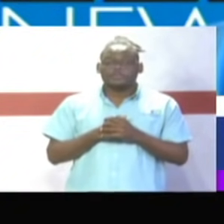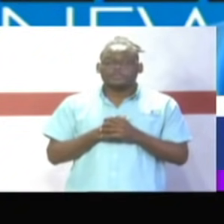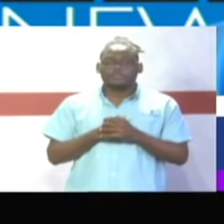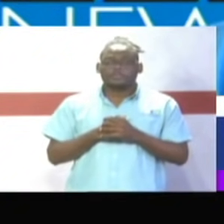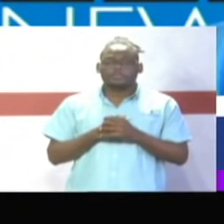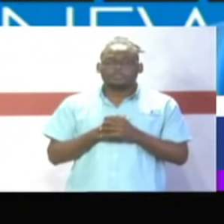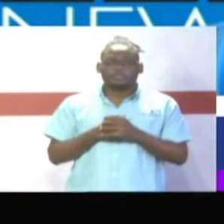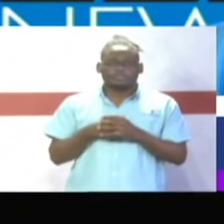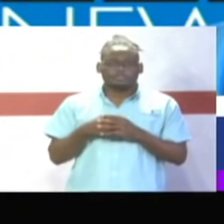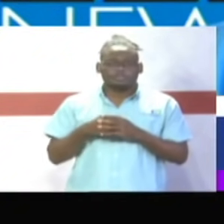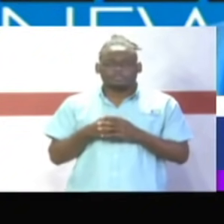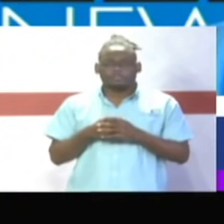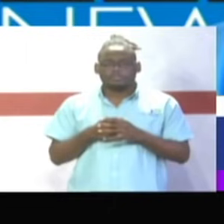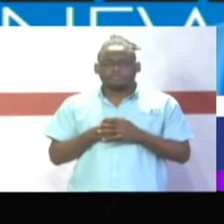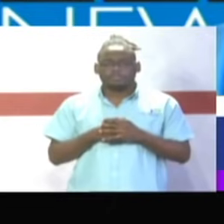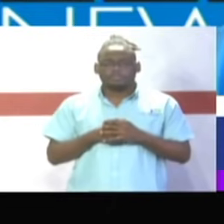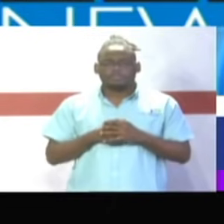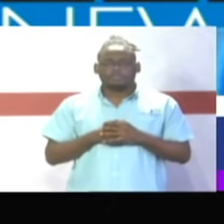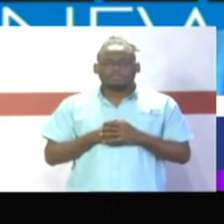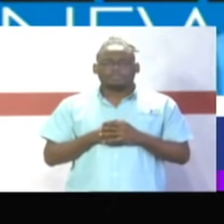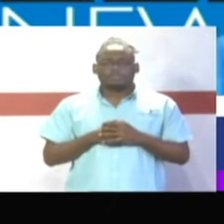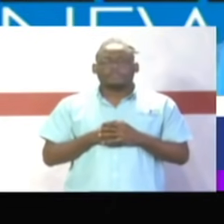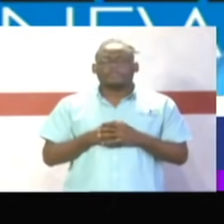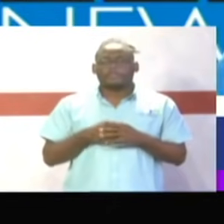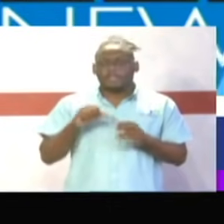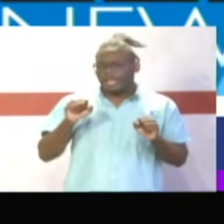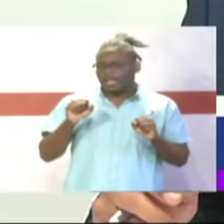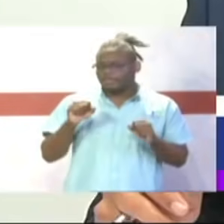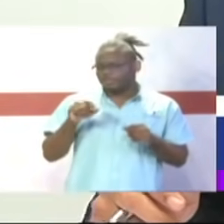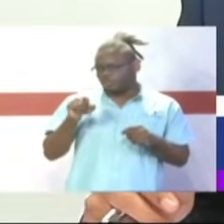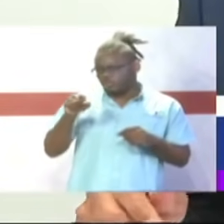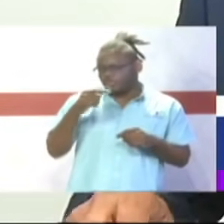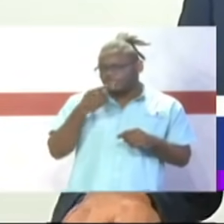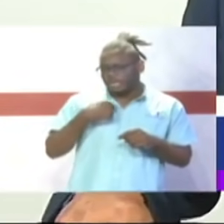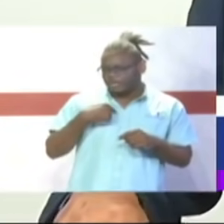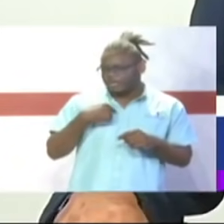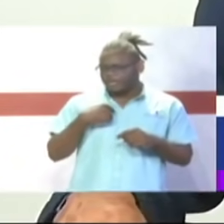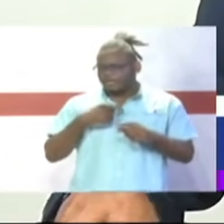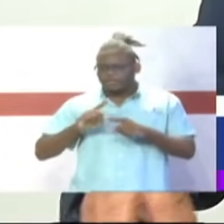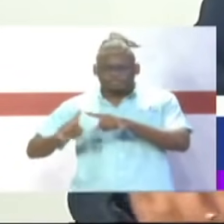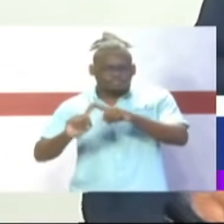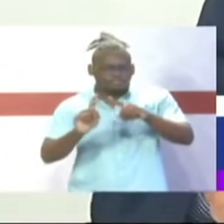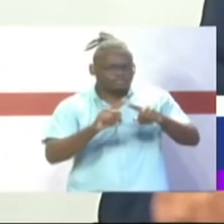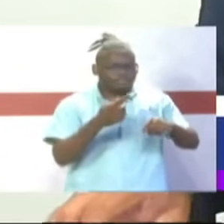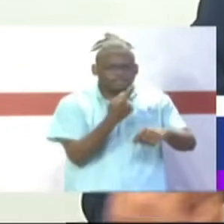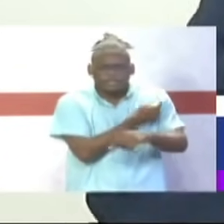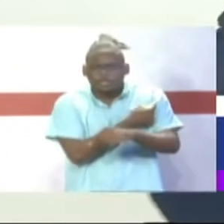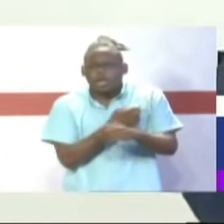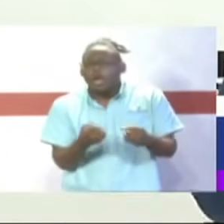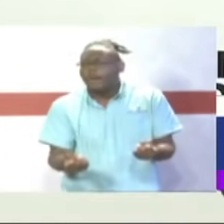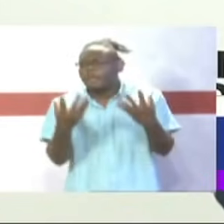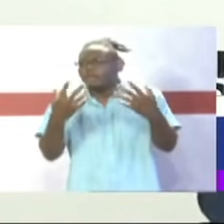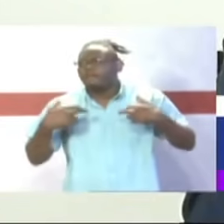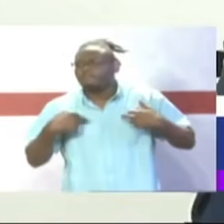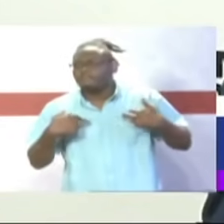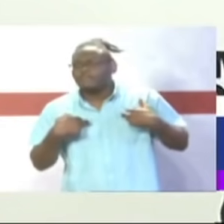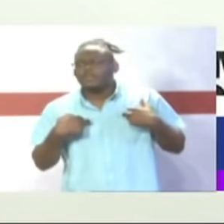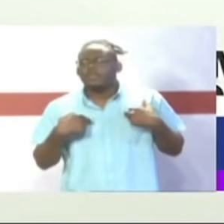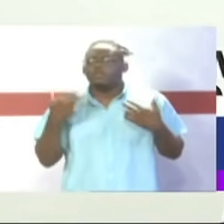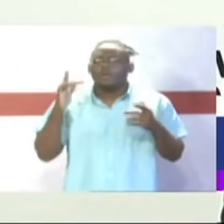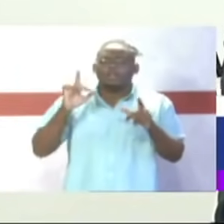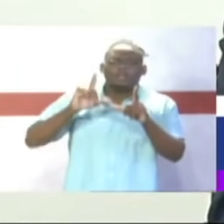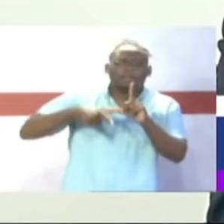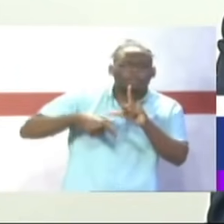still have, the brands and the expiry? Thank you. Thank you. So we brought into the